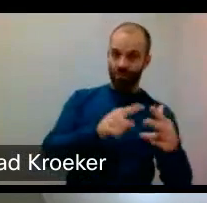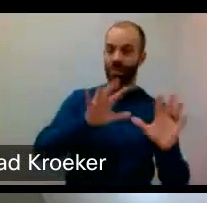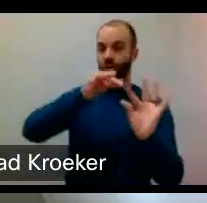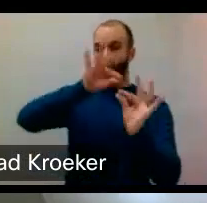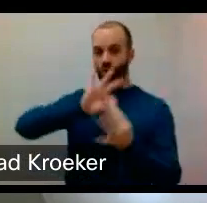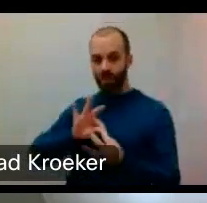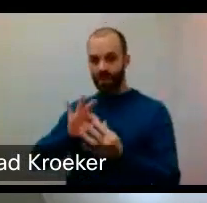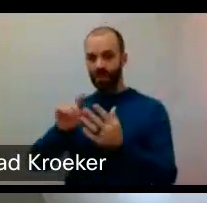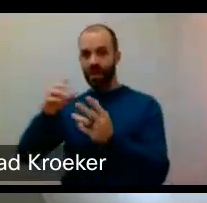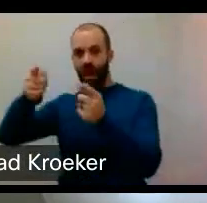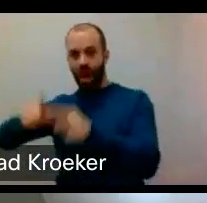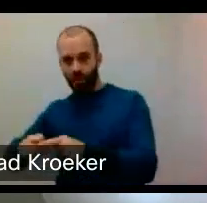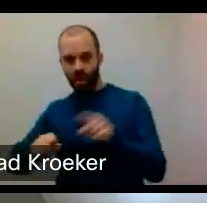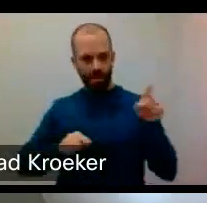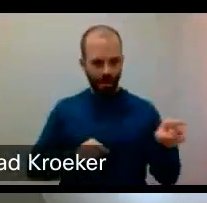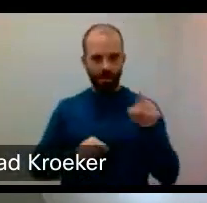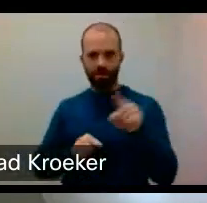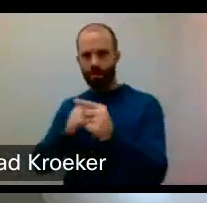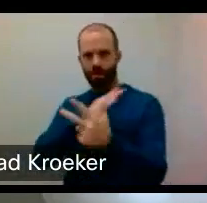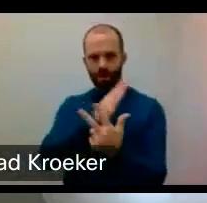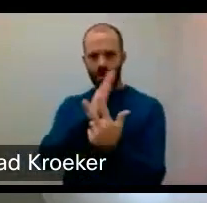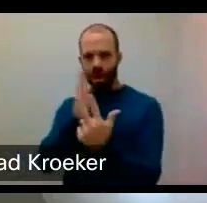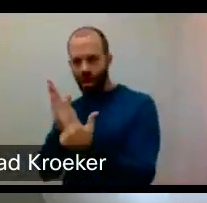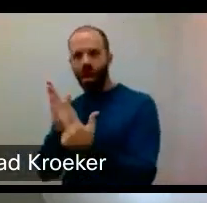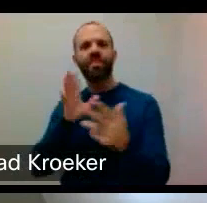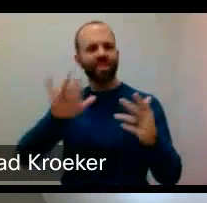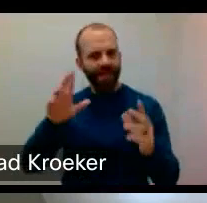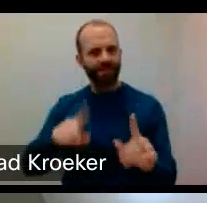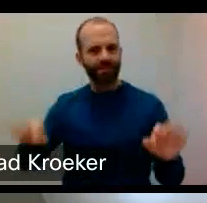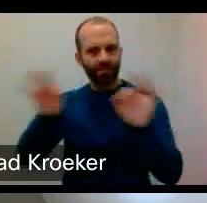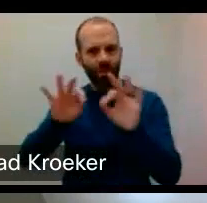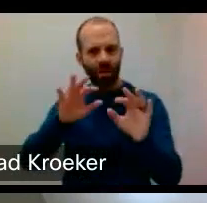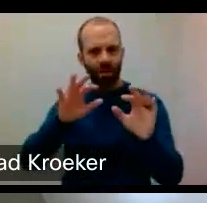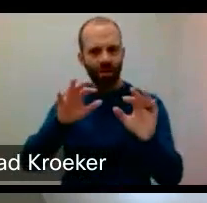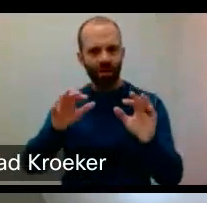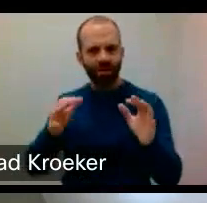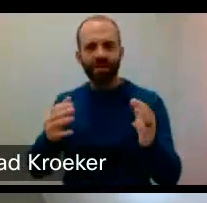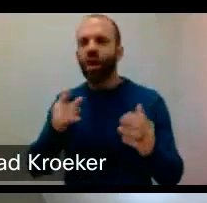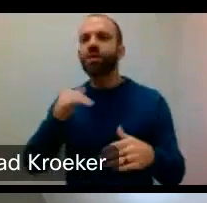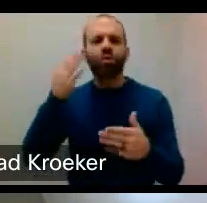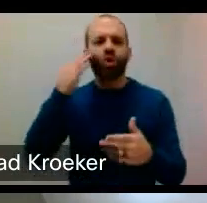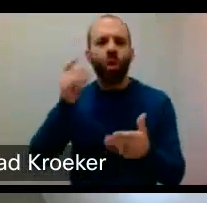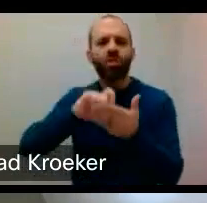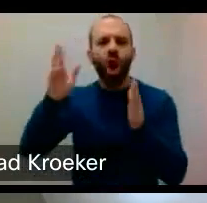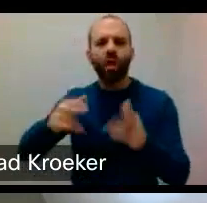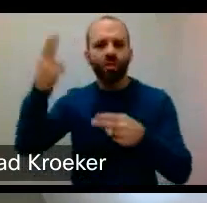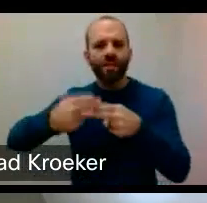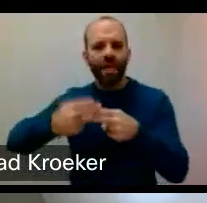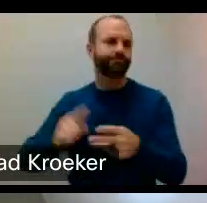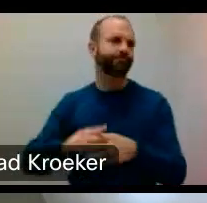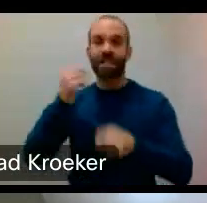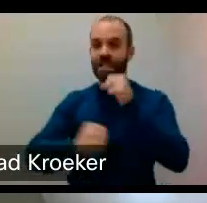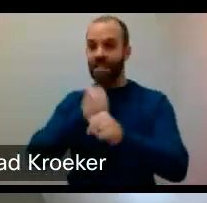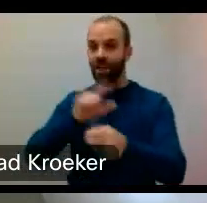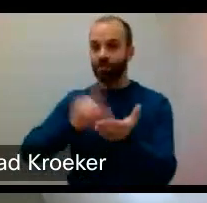from that book. That's what's important. It's not important that necessarily you know the author's name or the year it was published or that you can